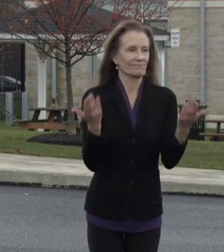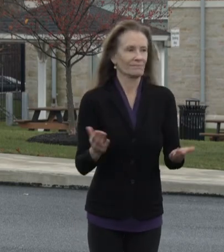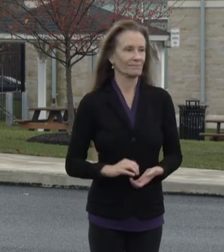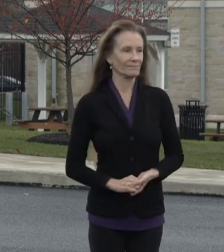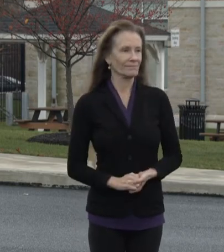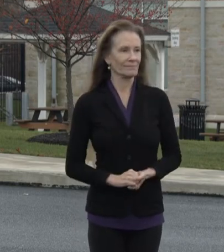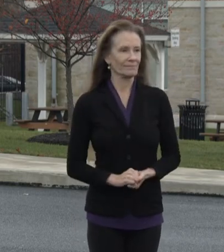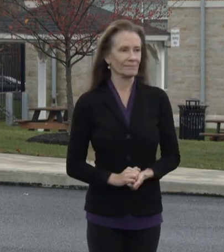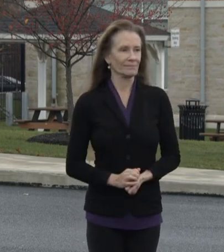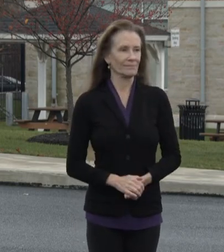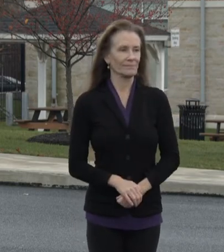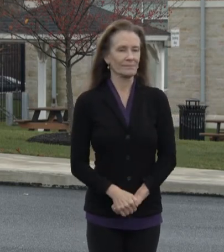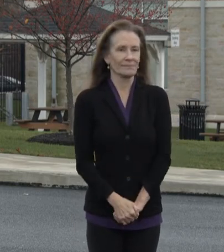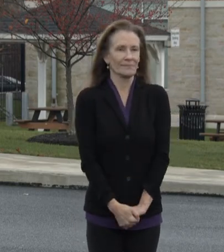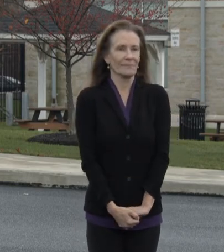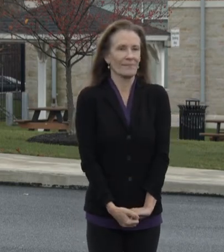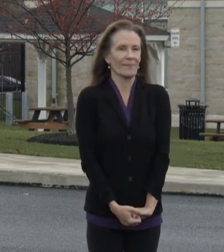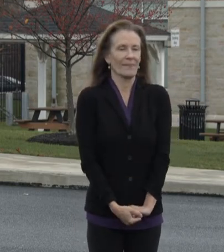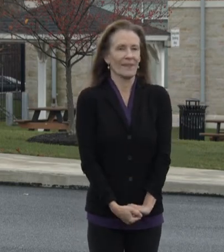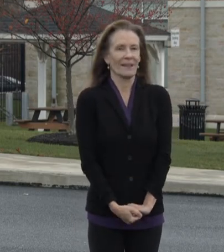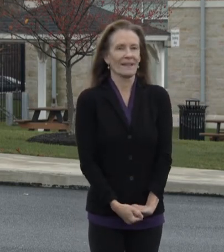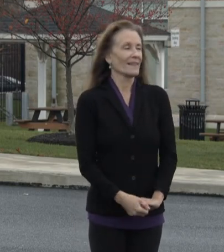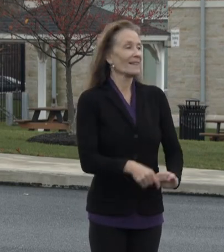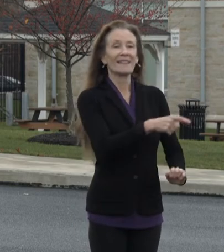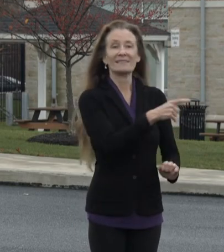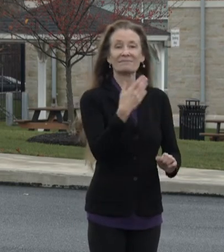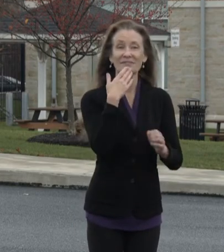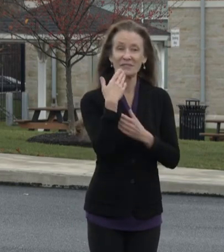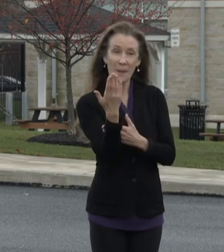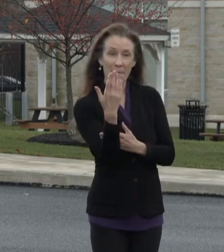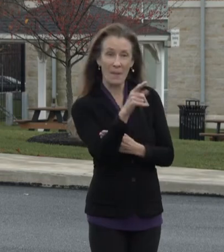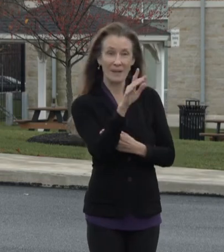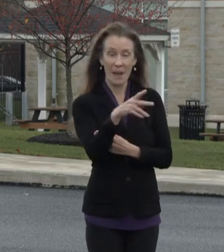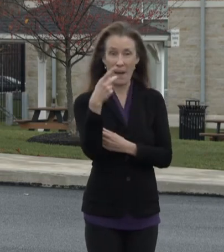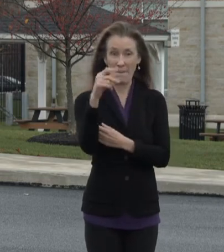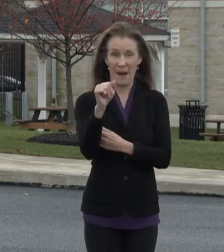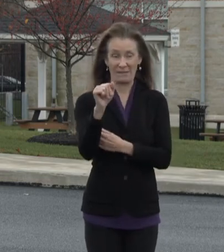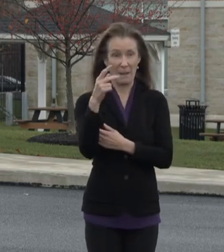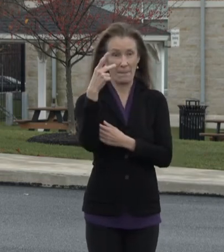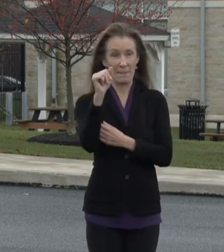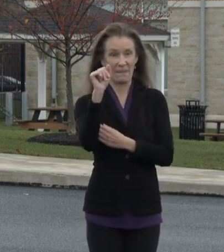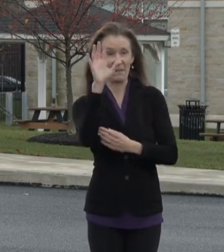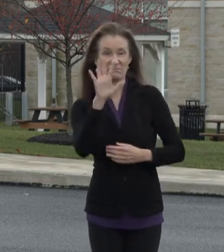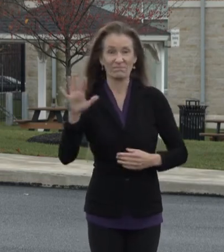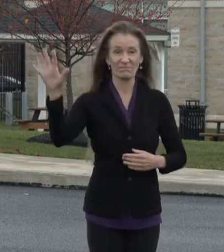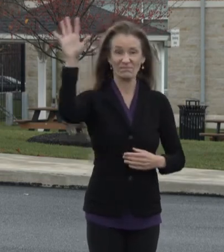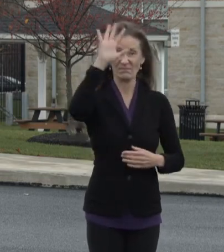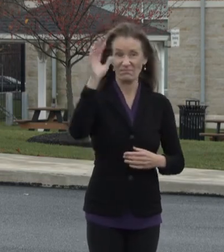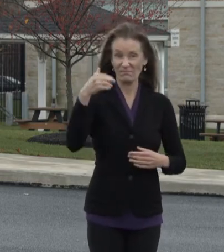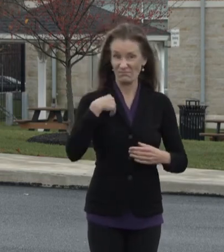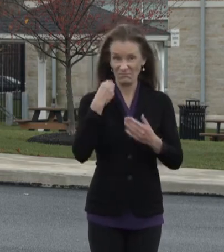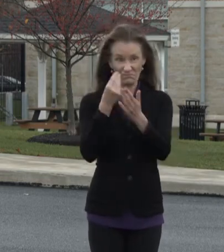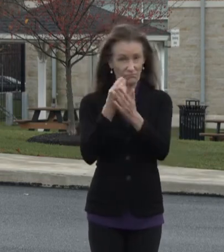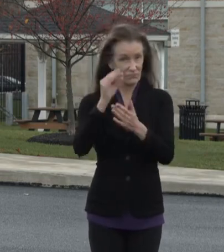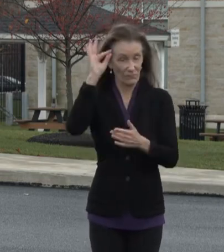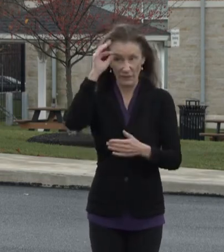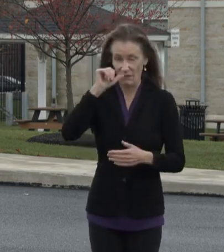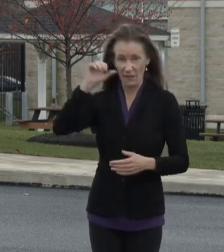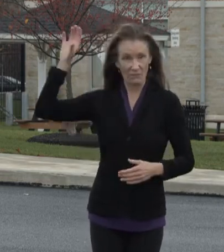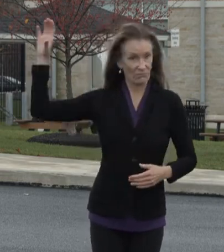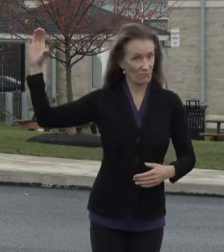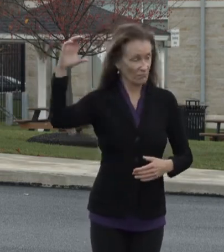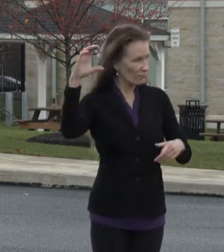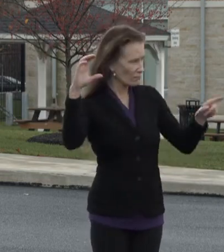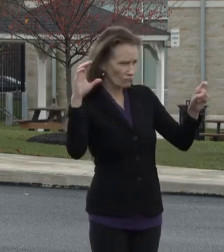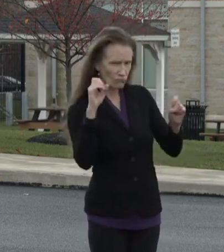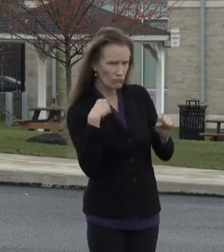Good morning. Is Pennsylvania one of the states that's not getting the full federal funding for this anymore? And how is